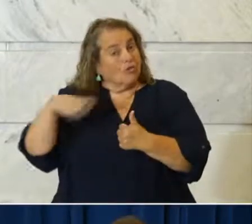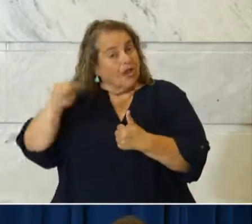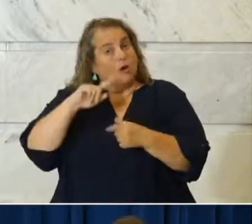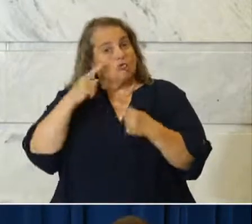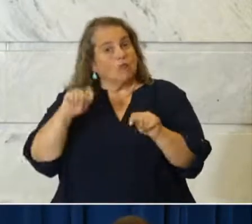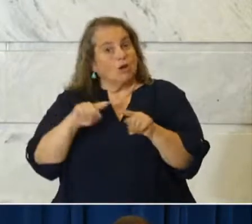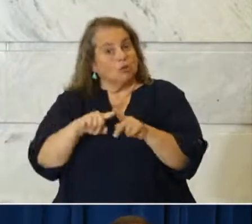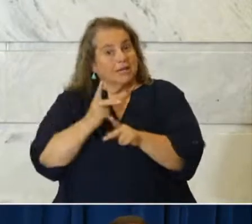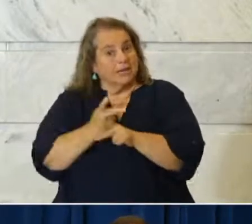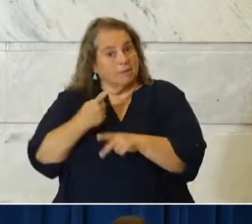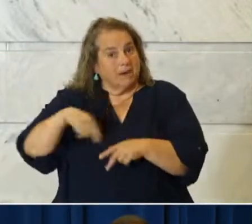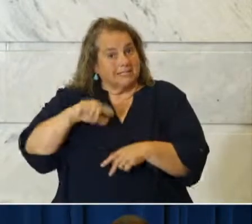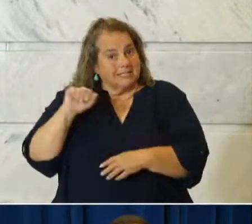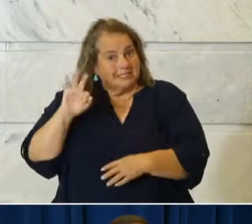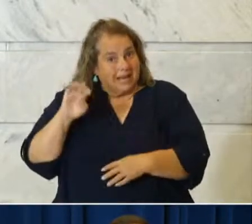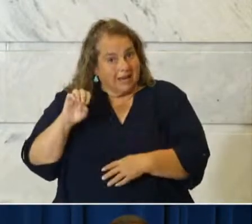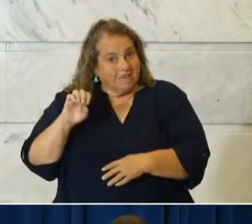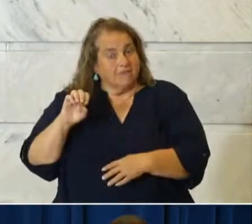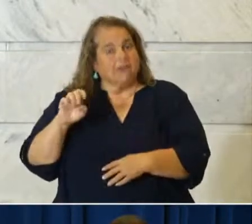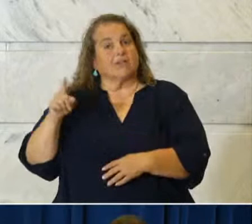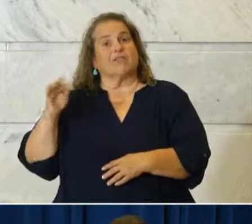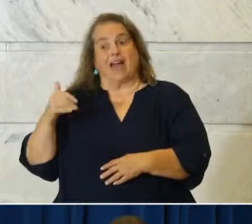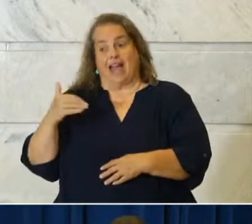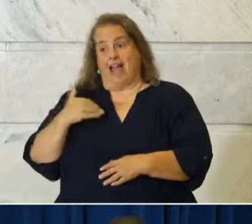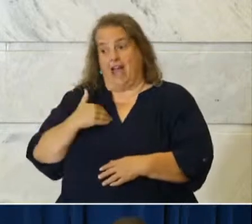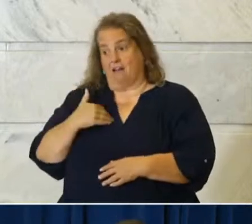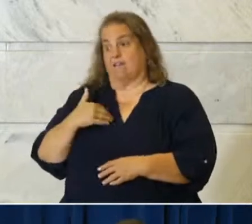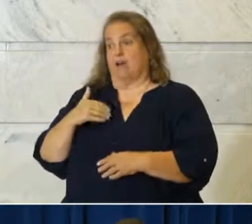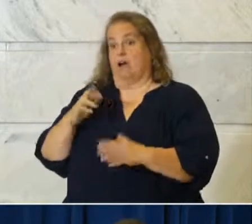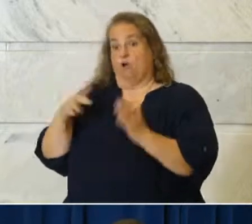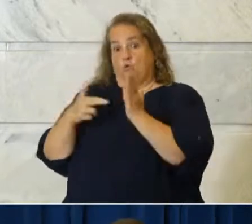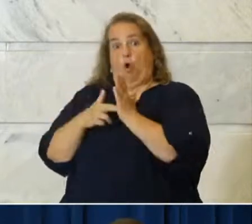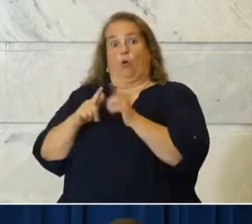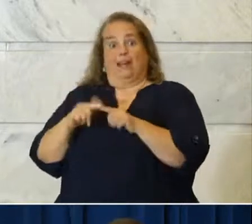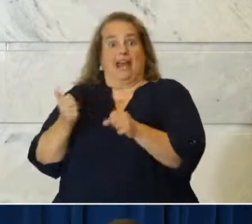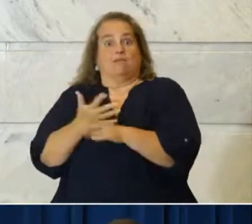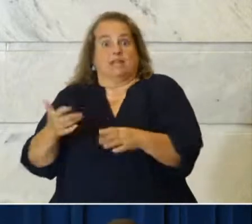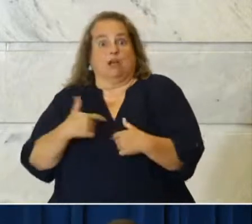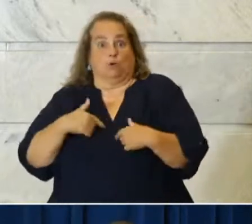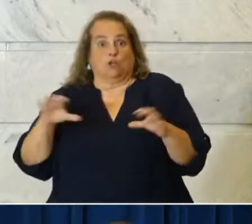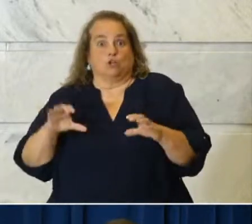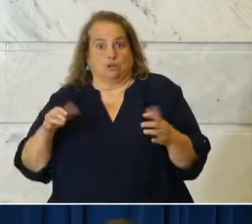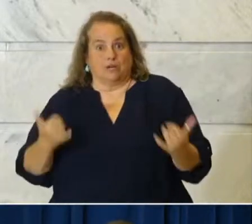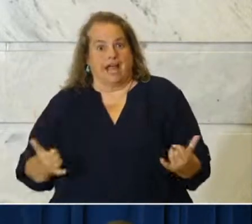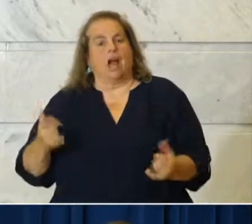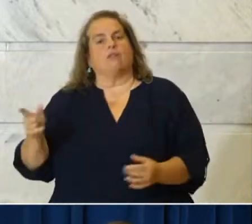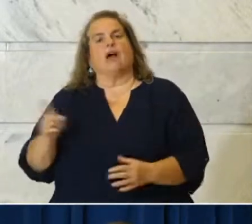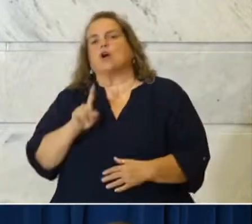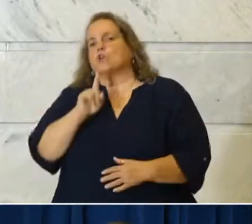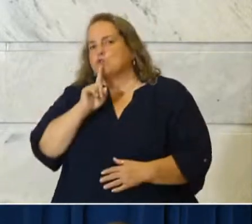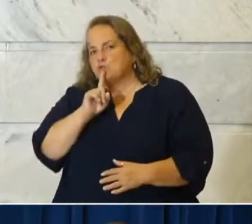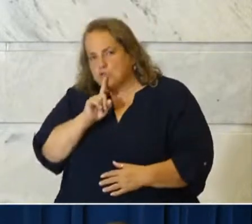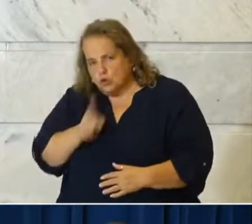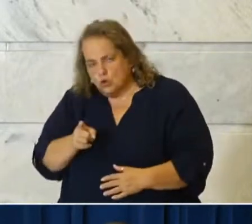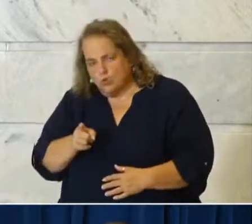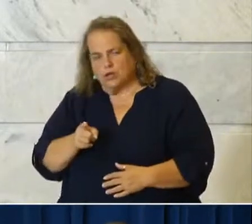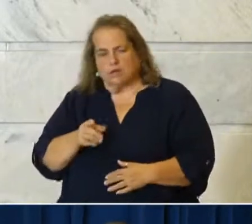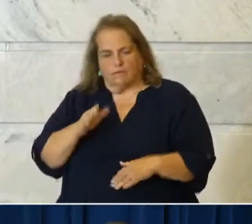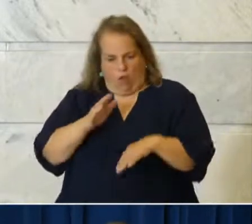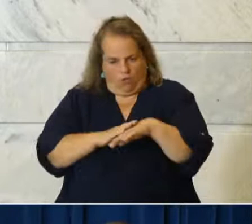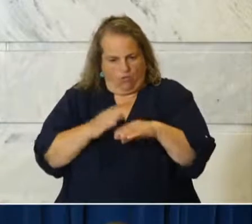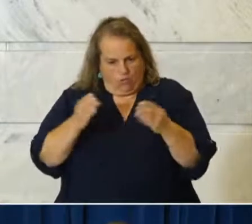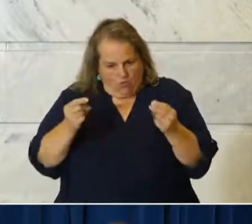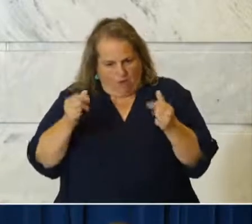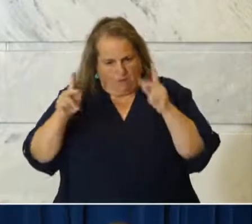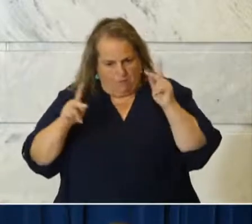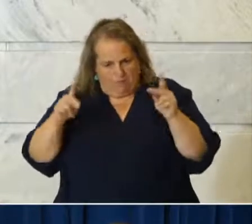They do have an enforcement role in so much that we do. They are truly the help on the ground in